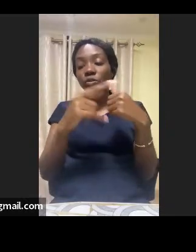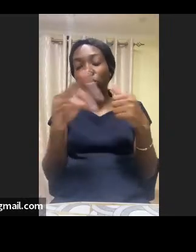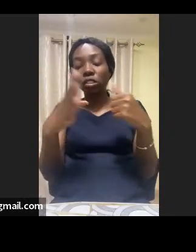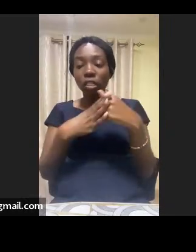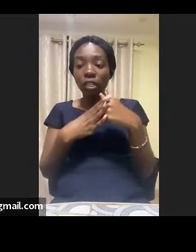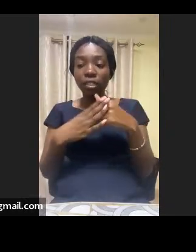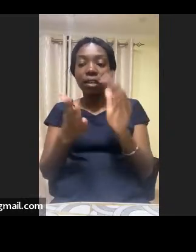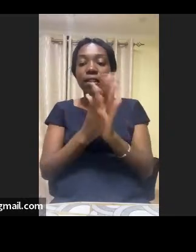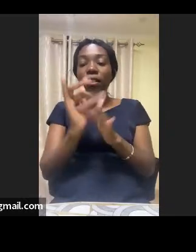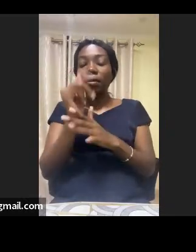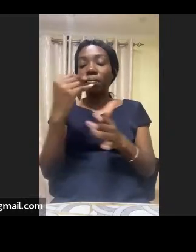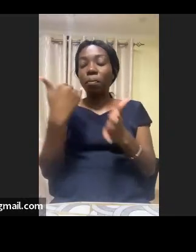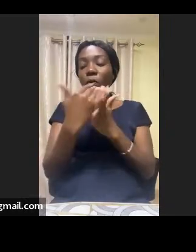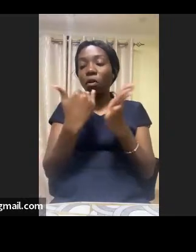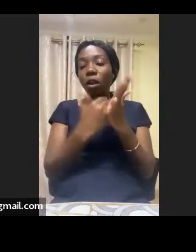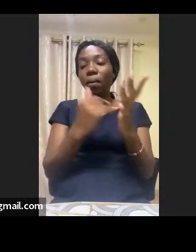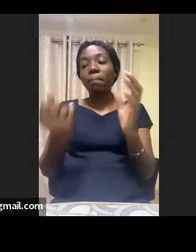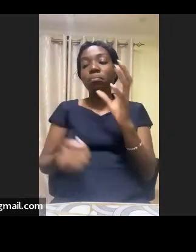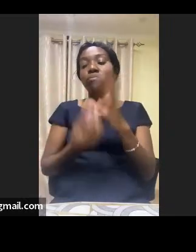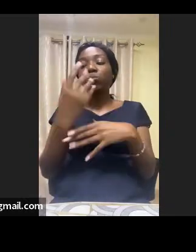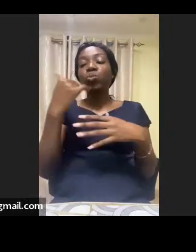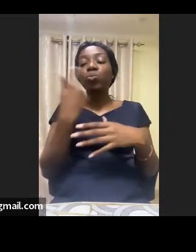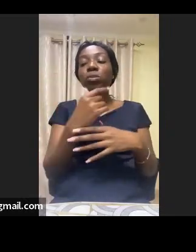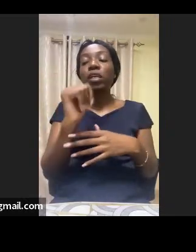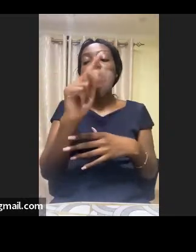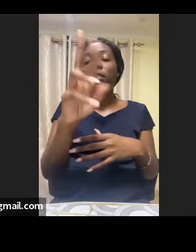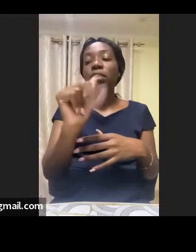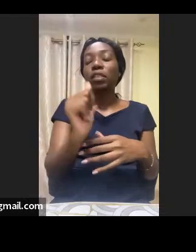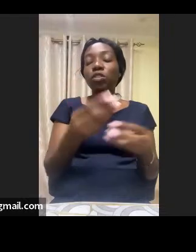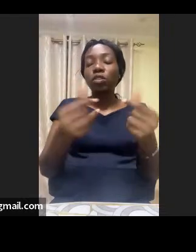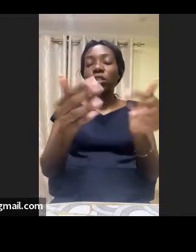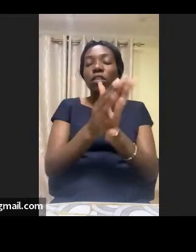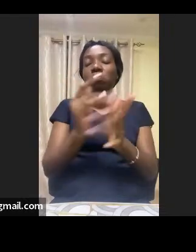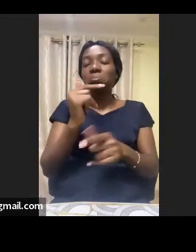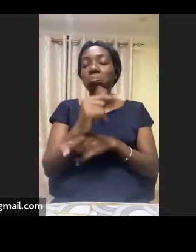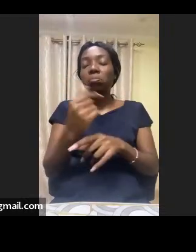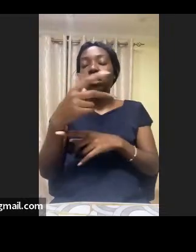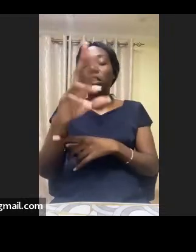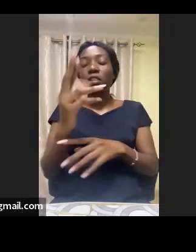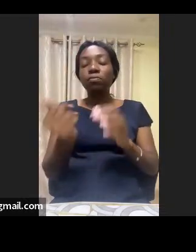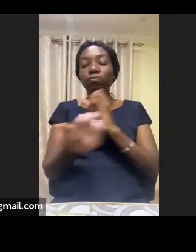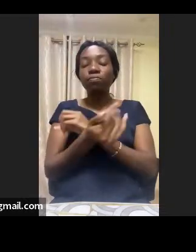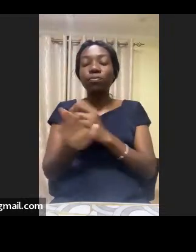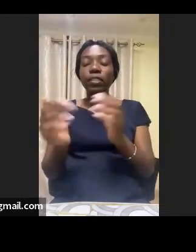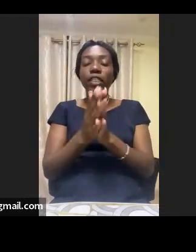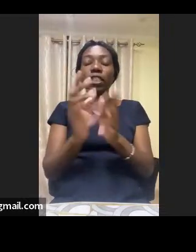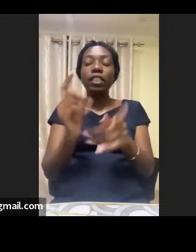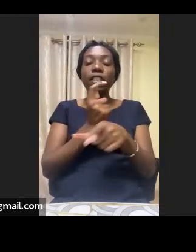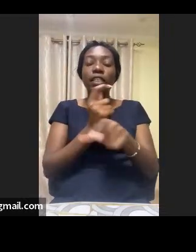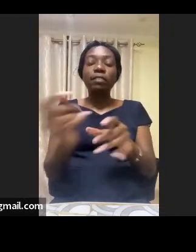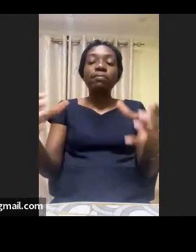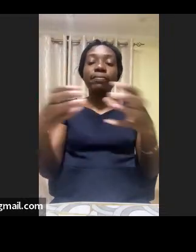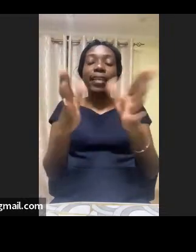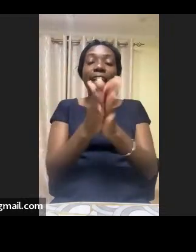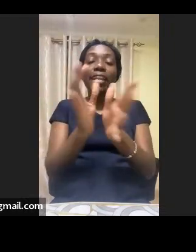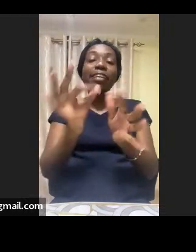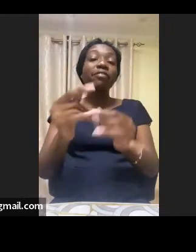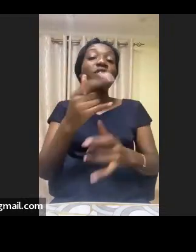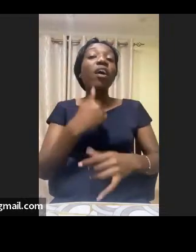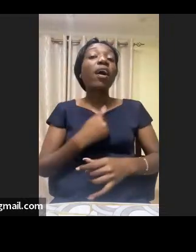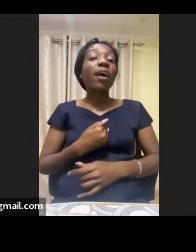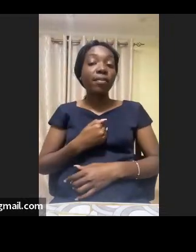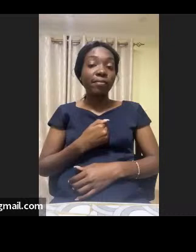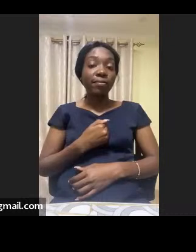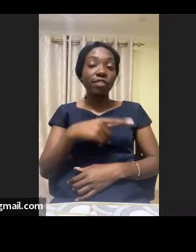is a program brought to you by Atara Solutions. Atara Solutions is a HR consulting and training company. If you have, you know